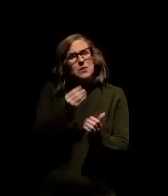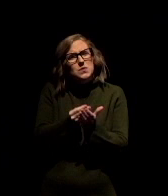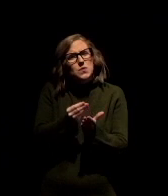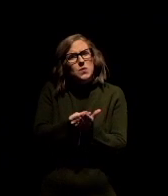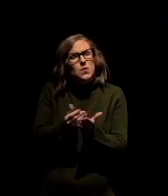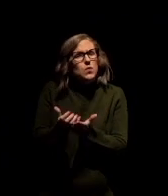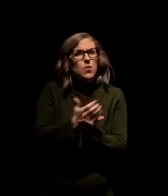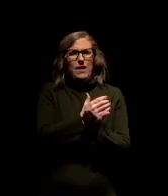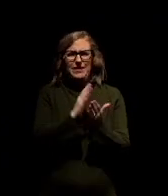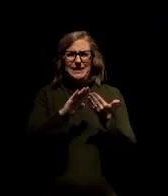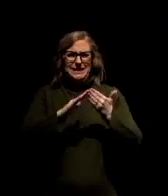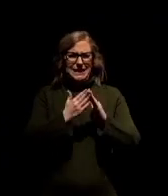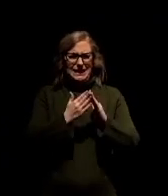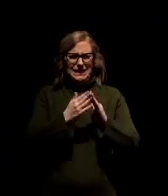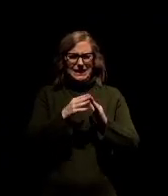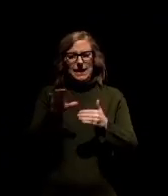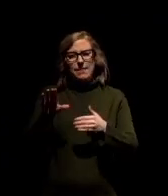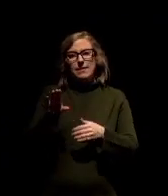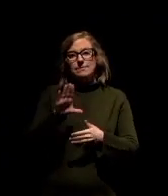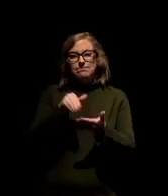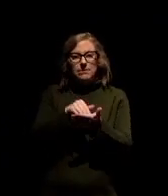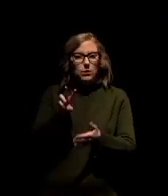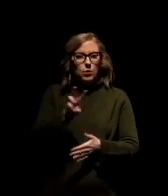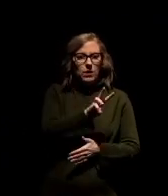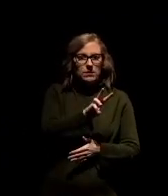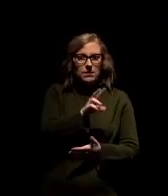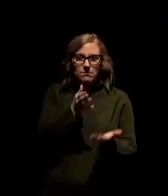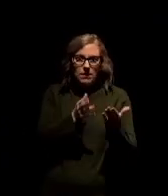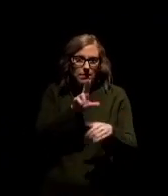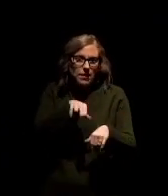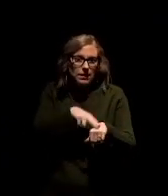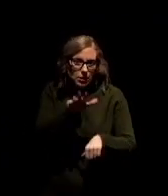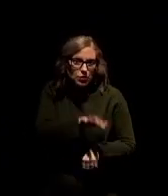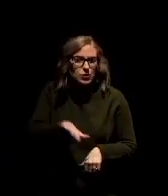not the nation. You must do something about this, right?